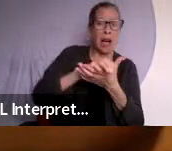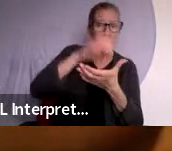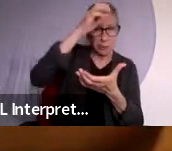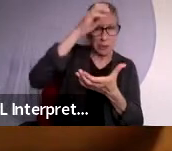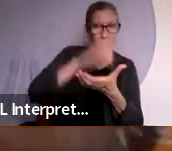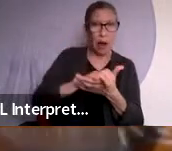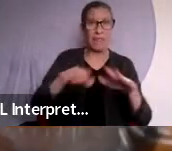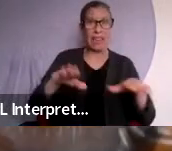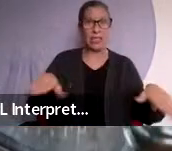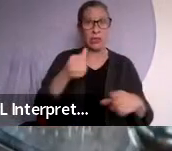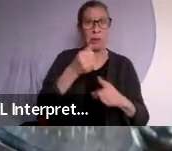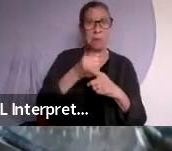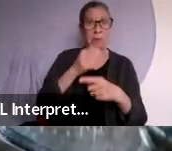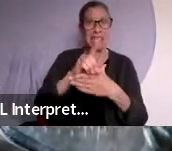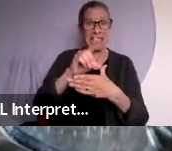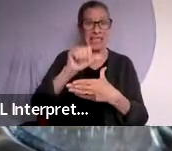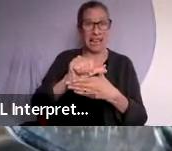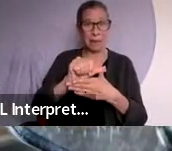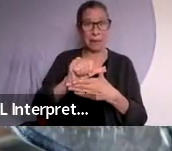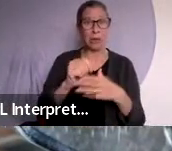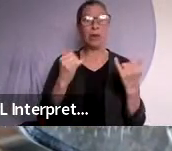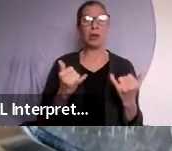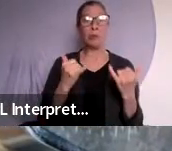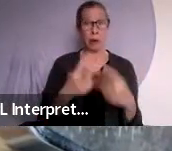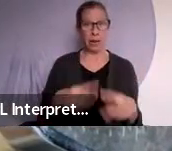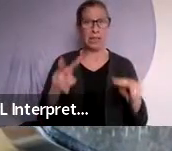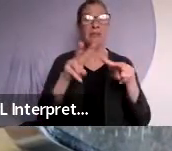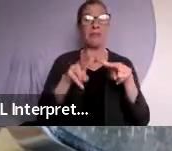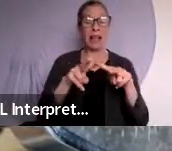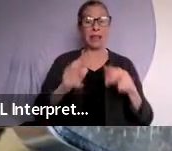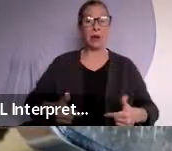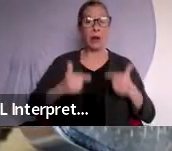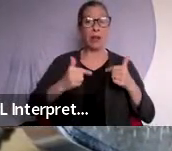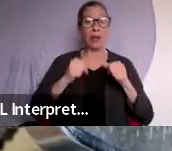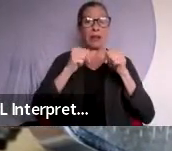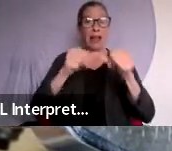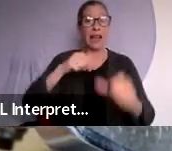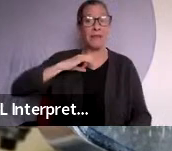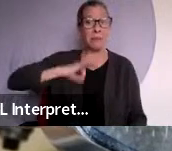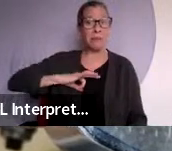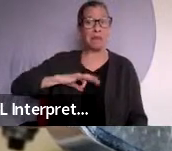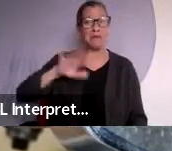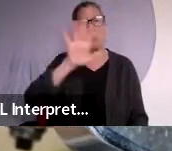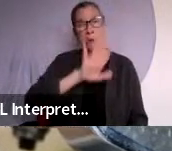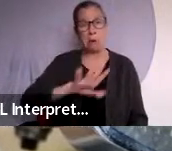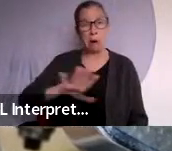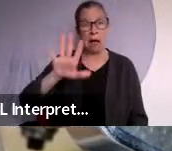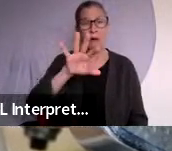becomes disabled, the present value of lifetime benefits would be about